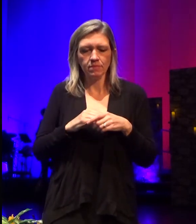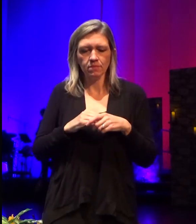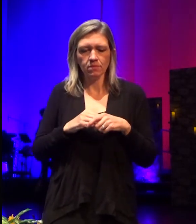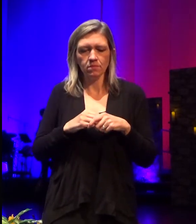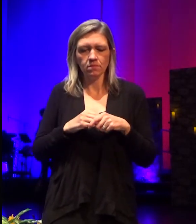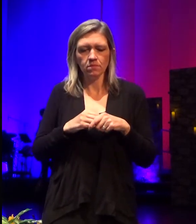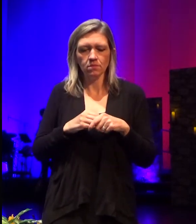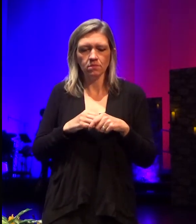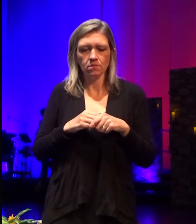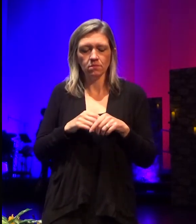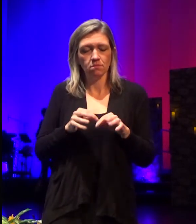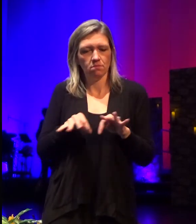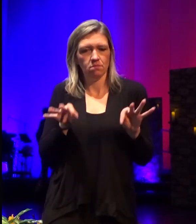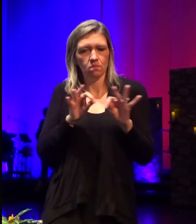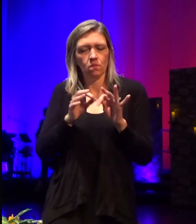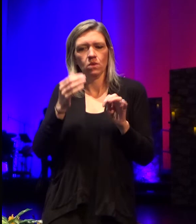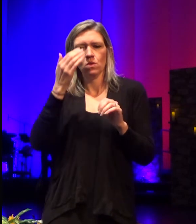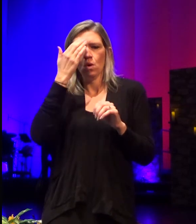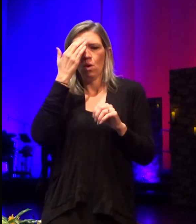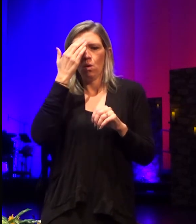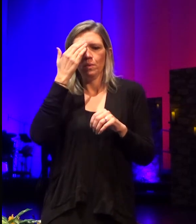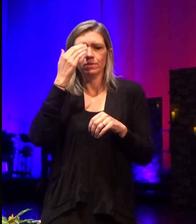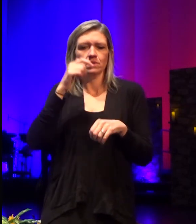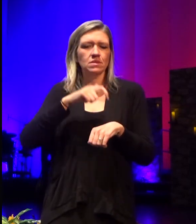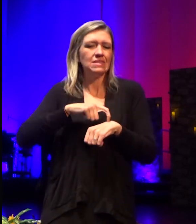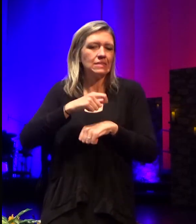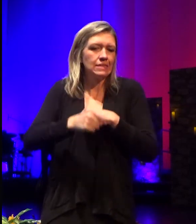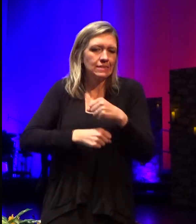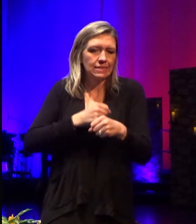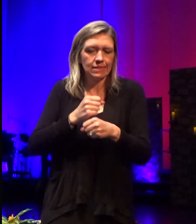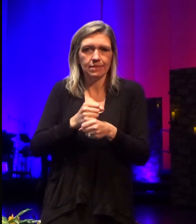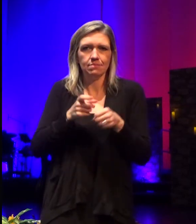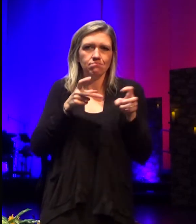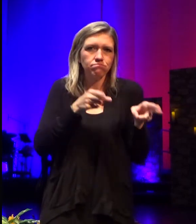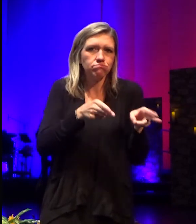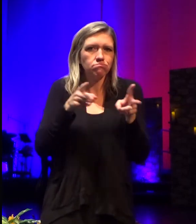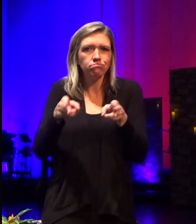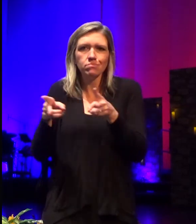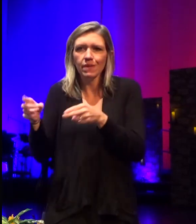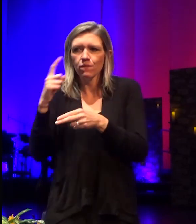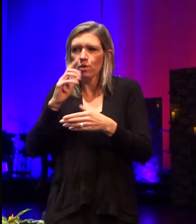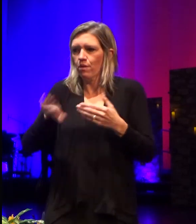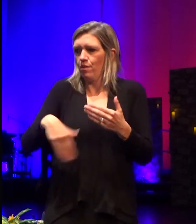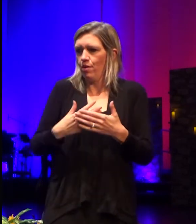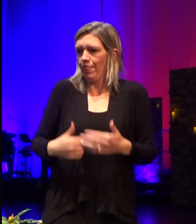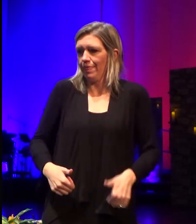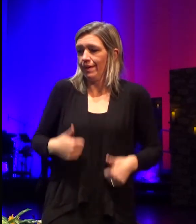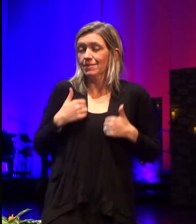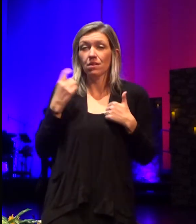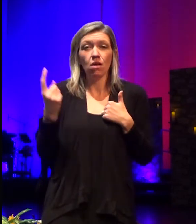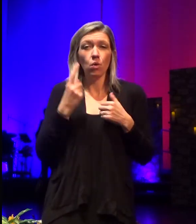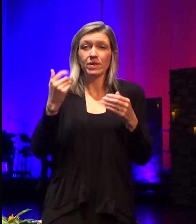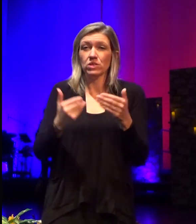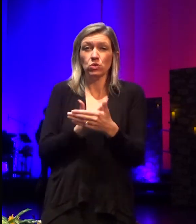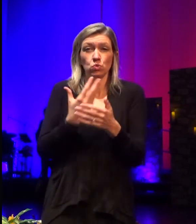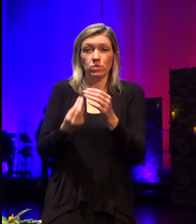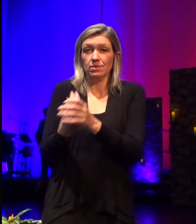To know that there's a season for all things and that there's always a new spring.